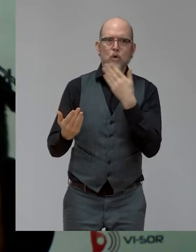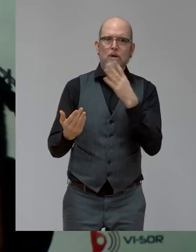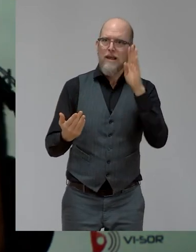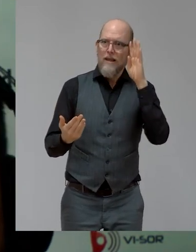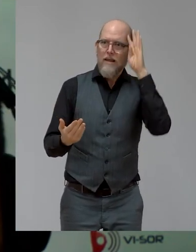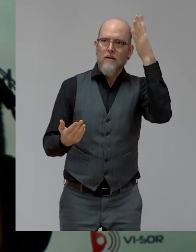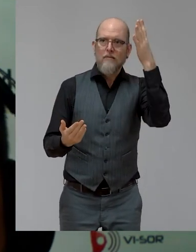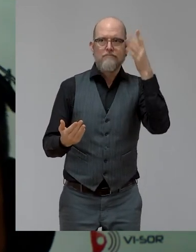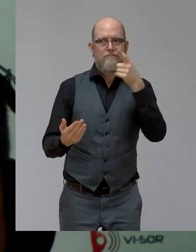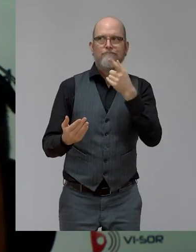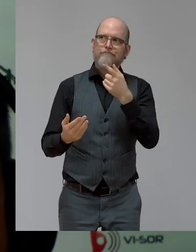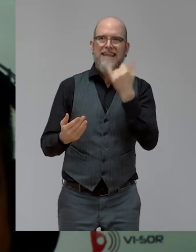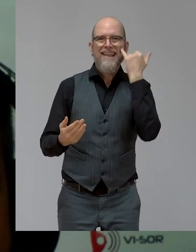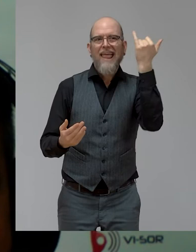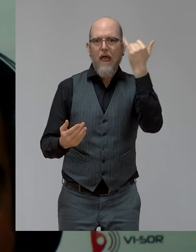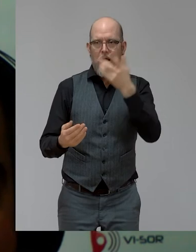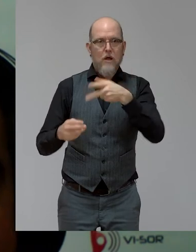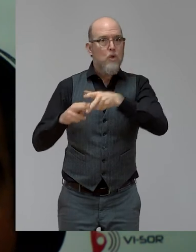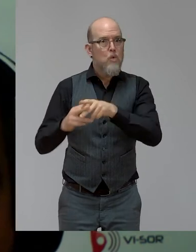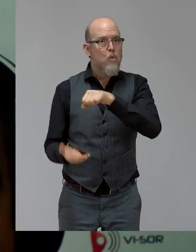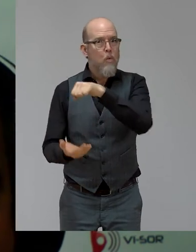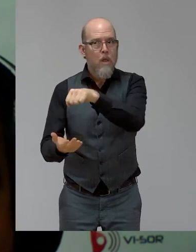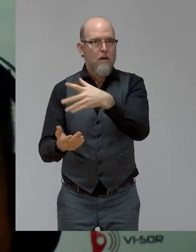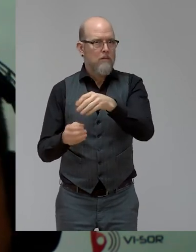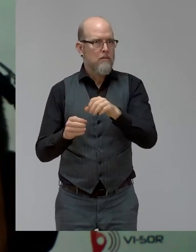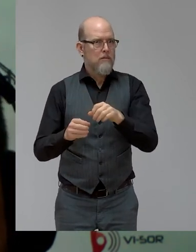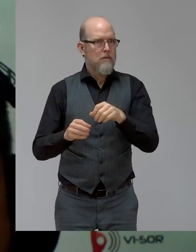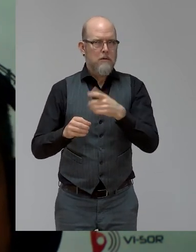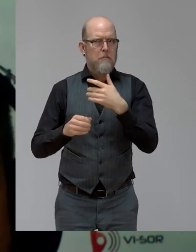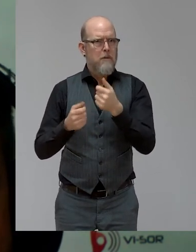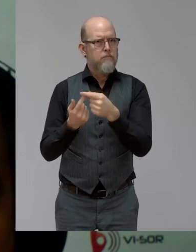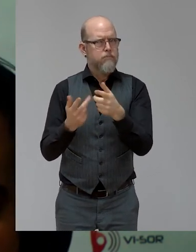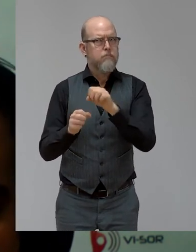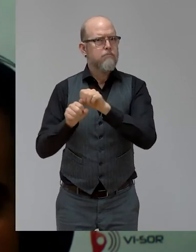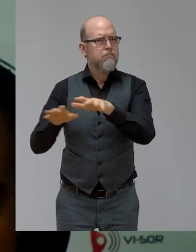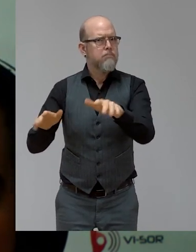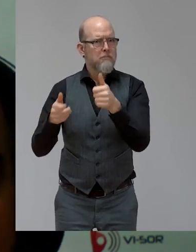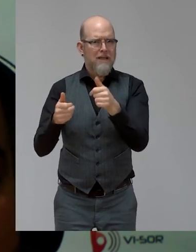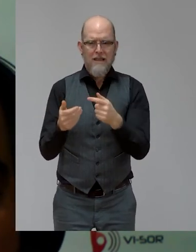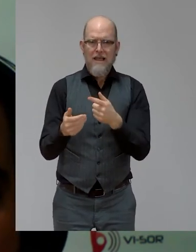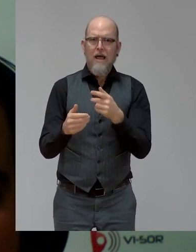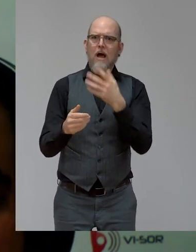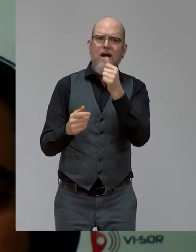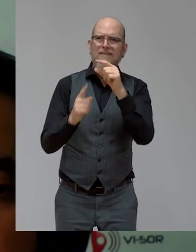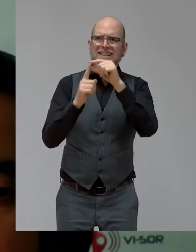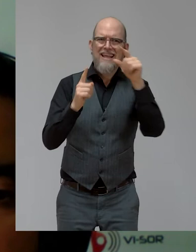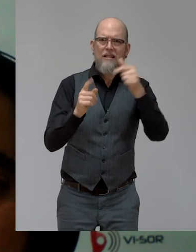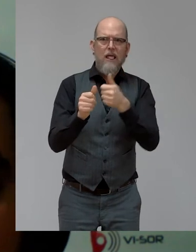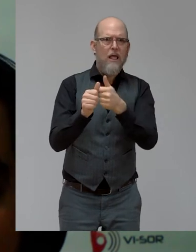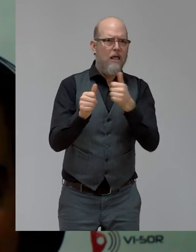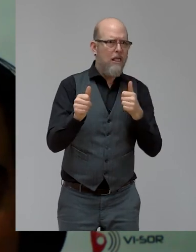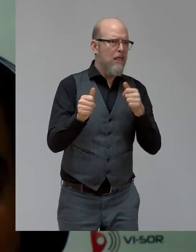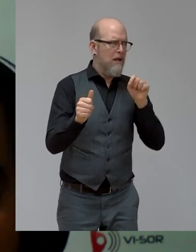the challenges faced by both sectors in the digital divide. That's to say, the lack of accessibility to new technologies due